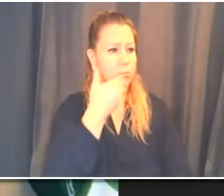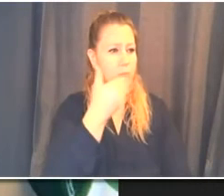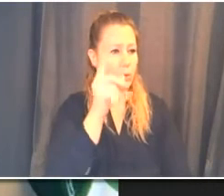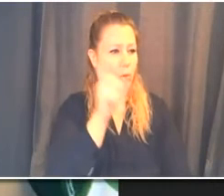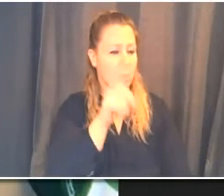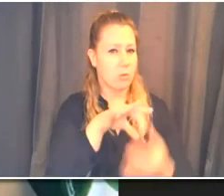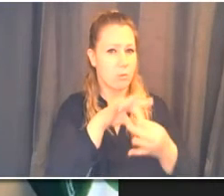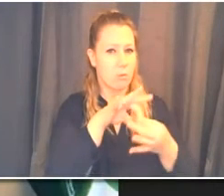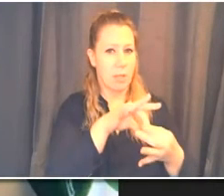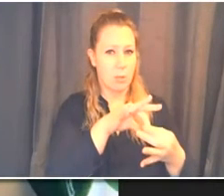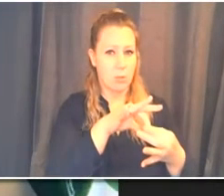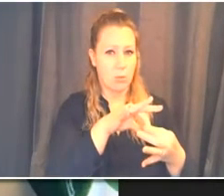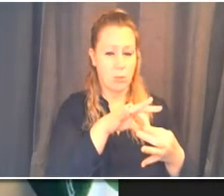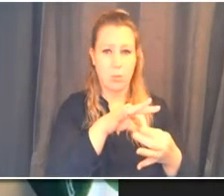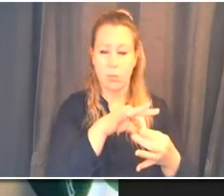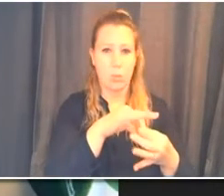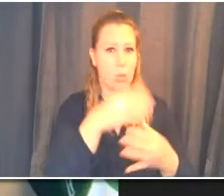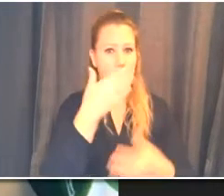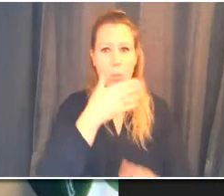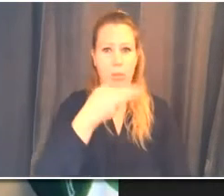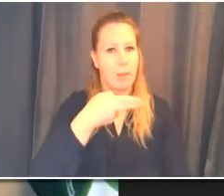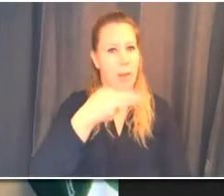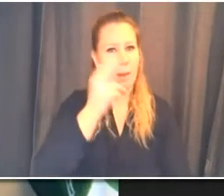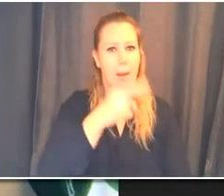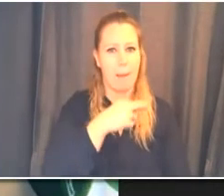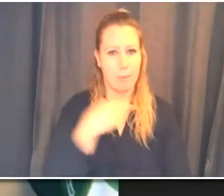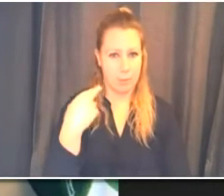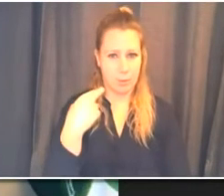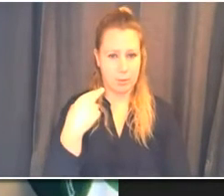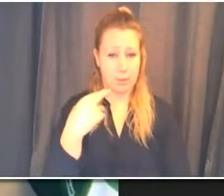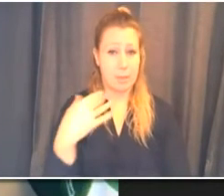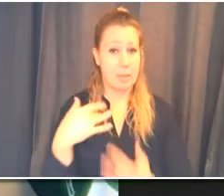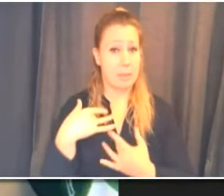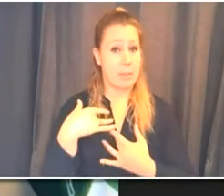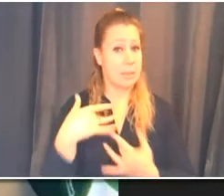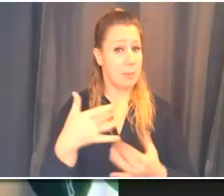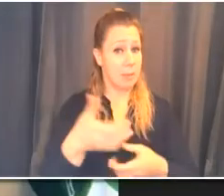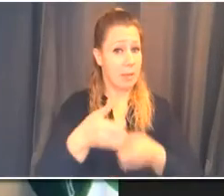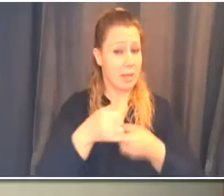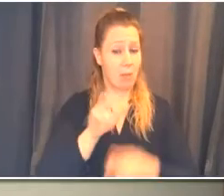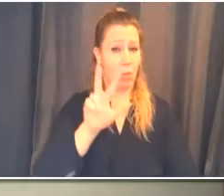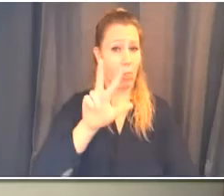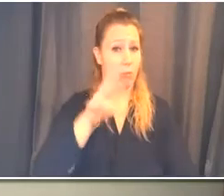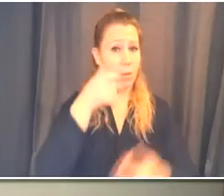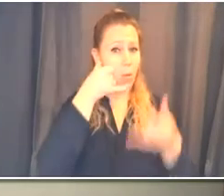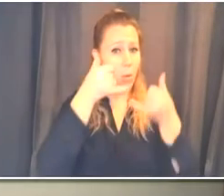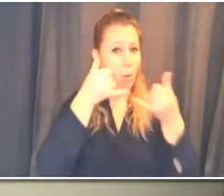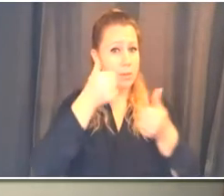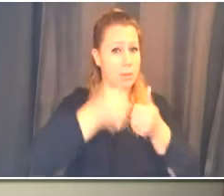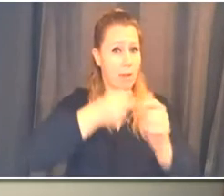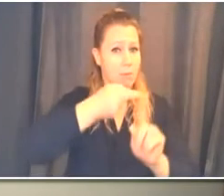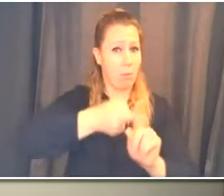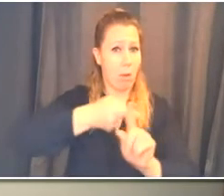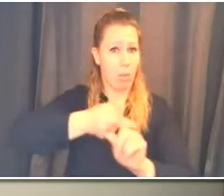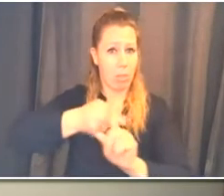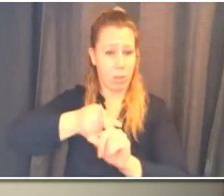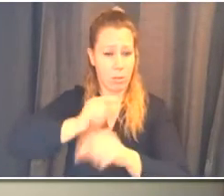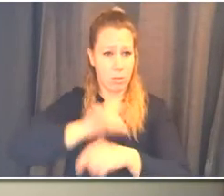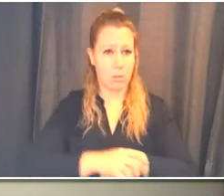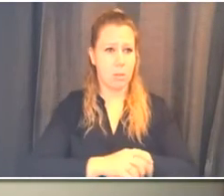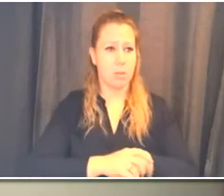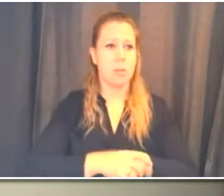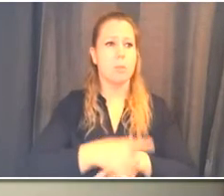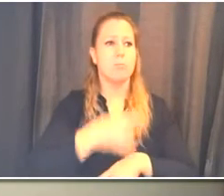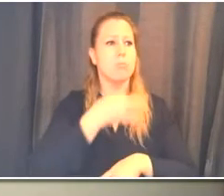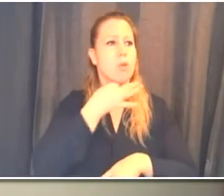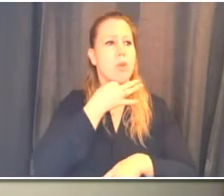during the covid-19 uh season that we're going through right now well we've we've been in contact with other law